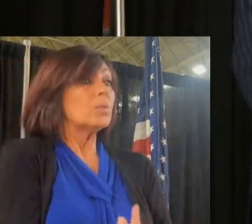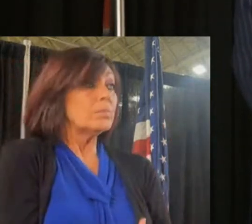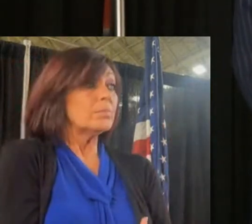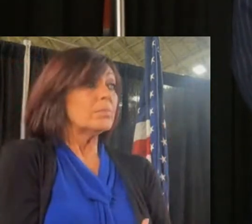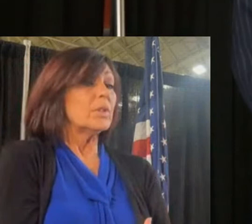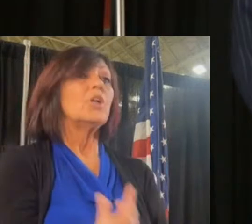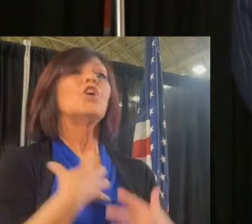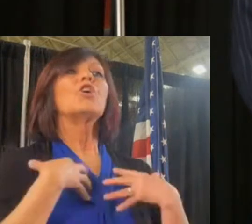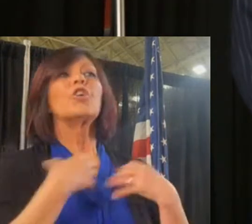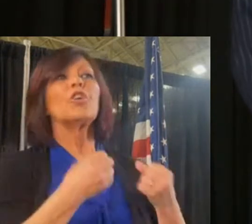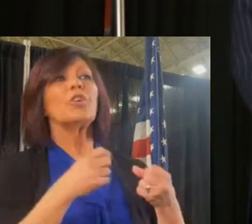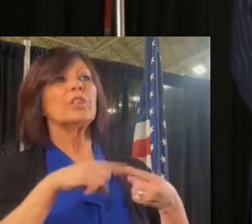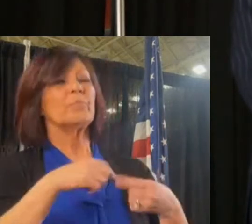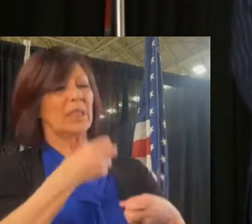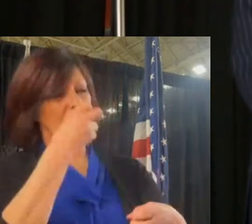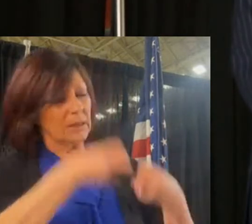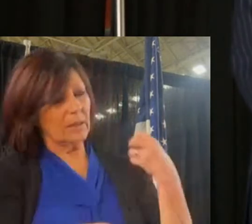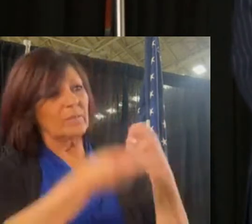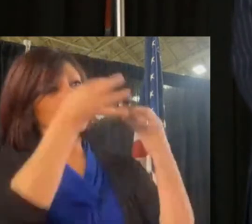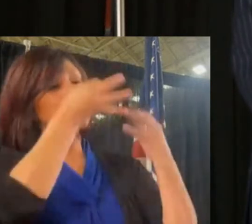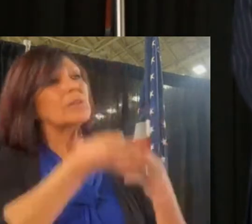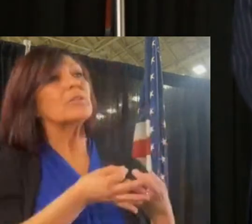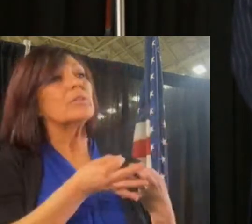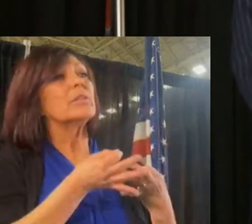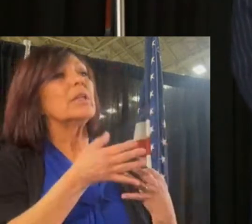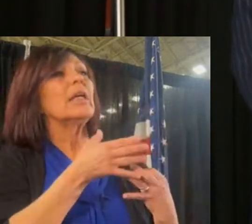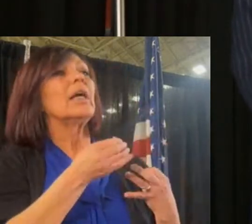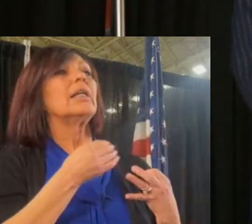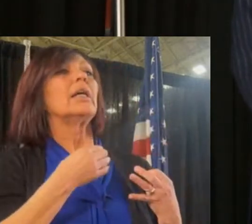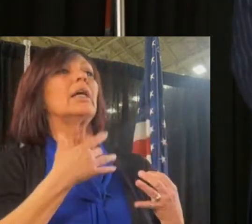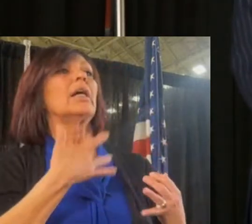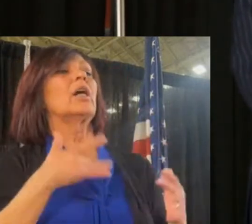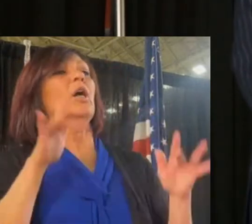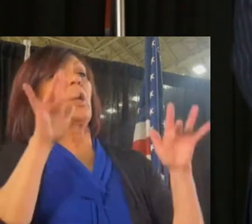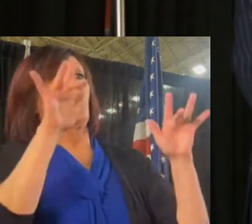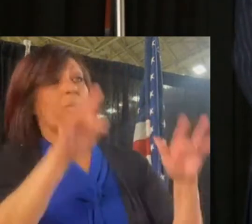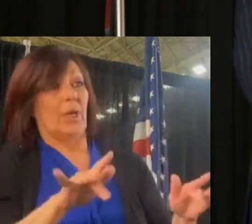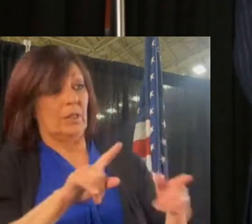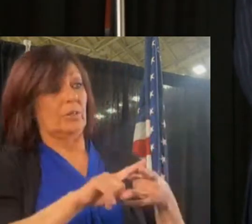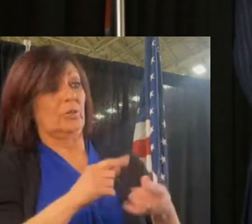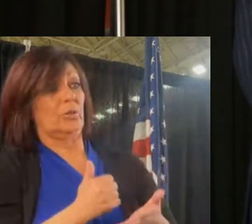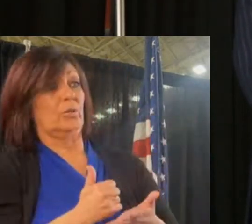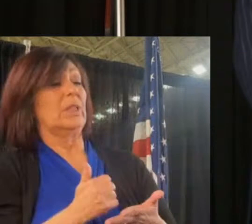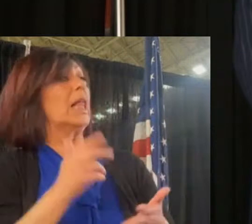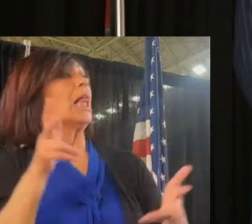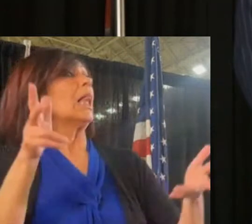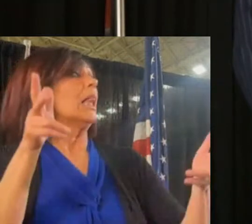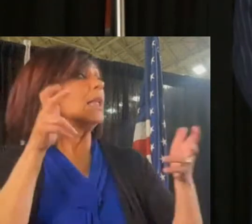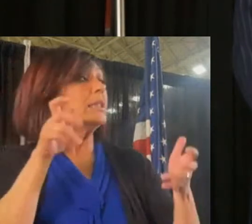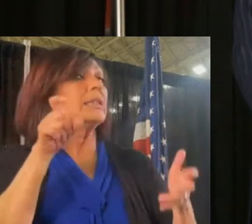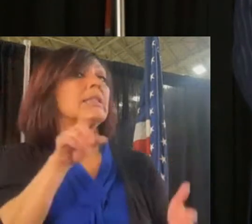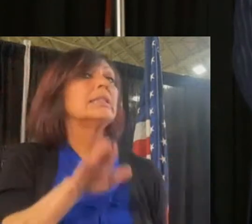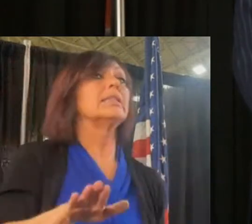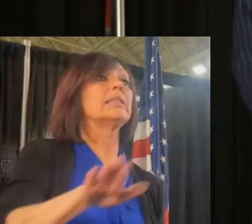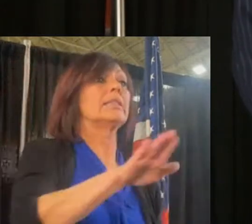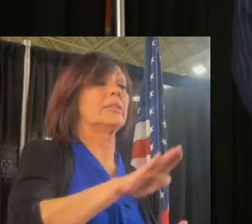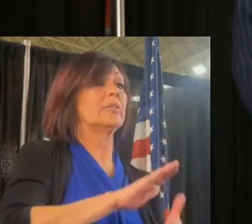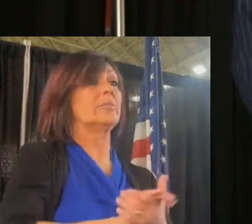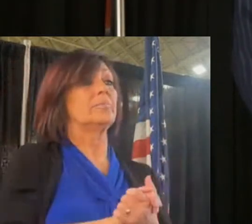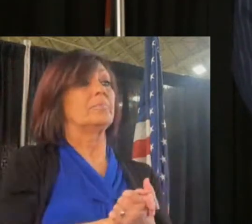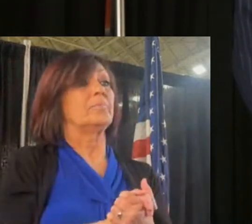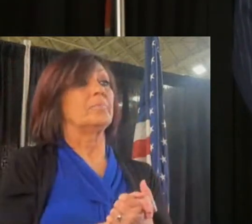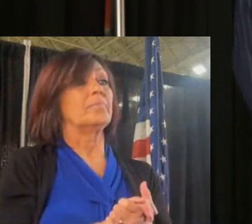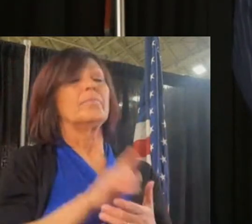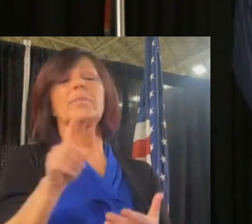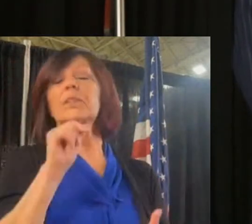the courage to make tough decisions, and the compassion to listen to the needs of others.